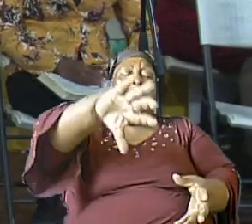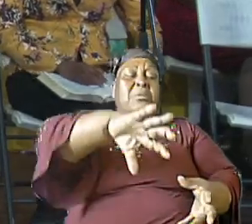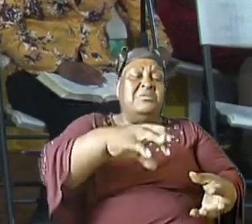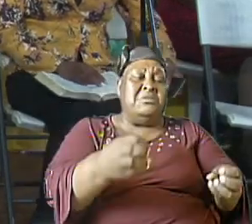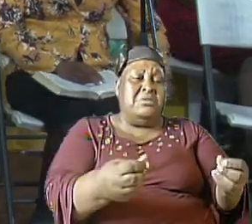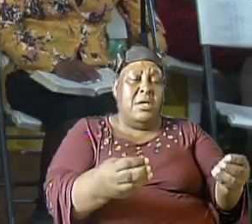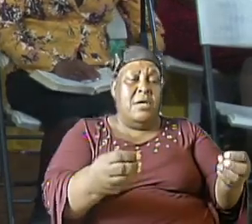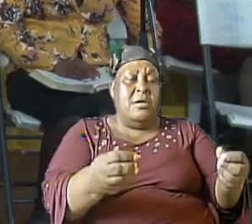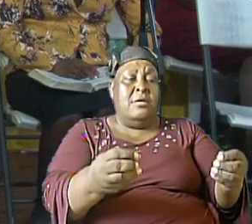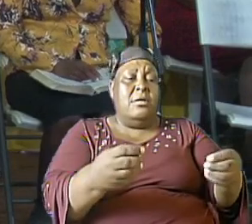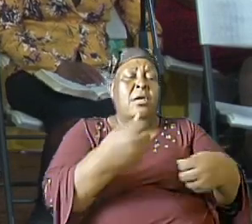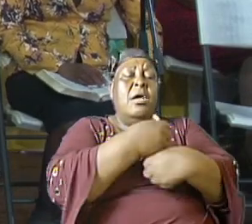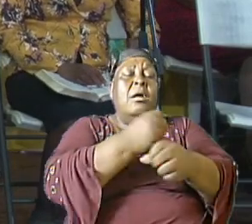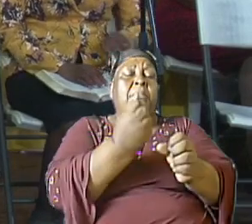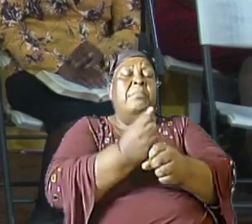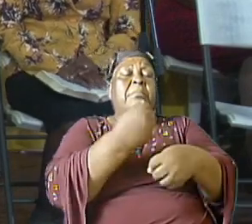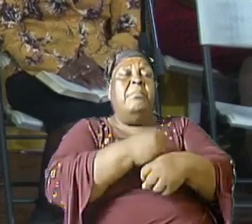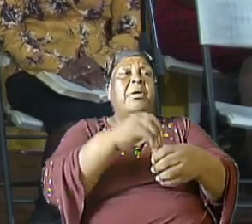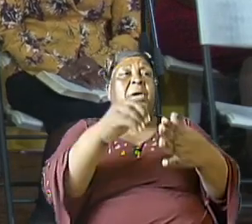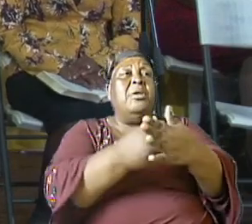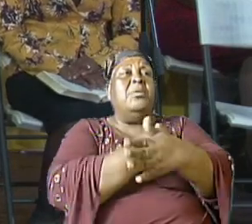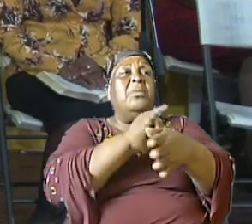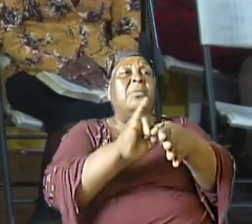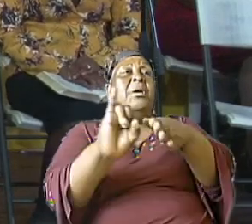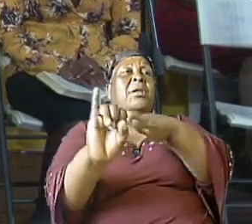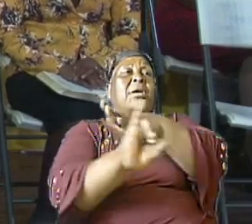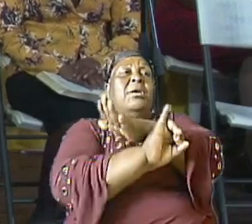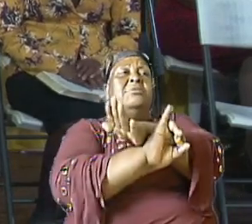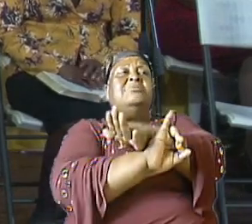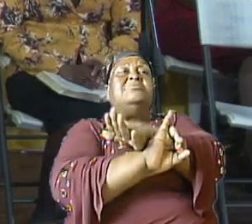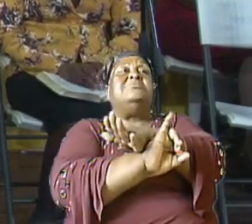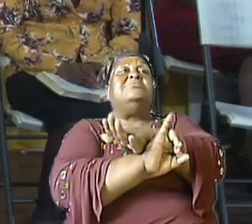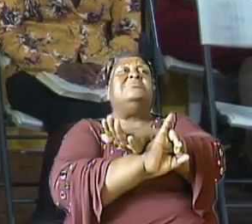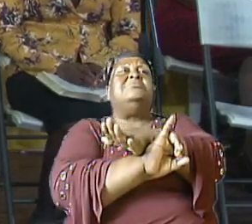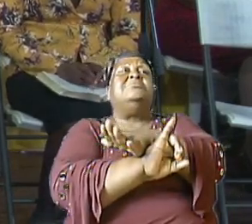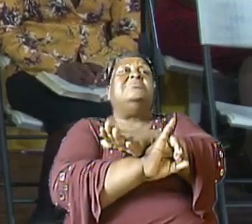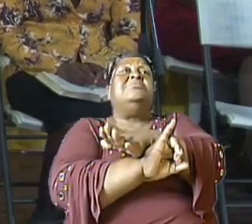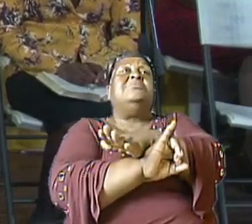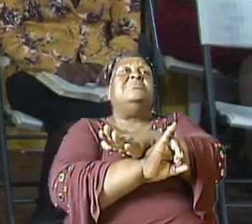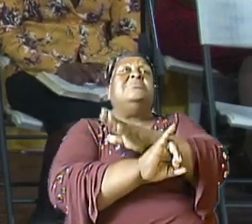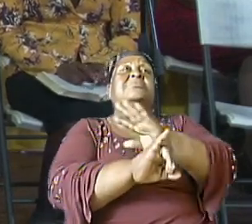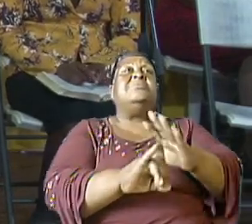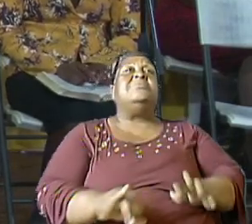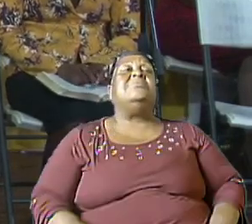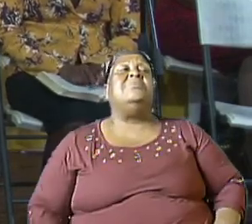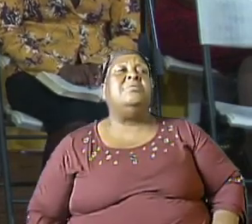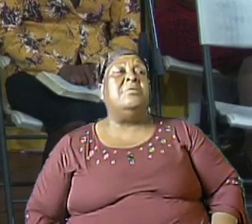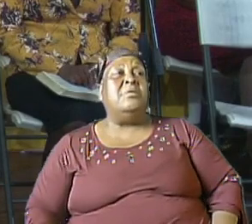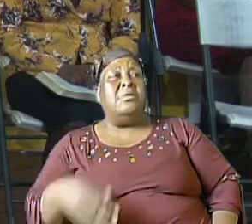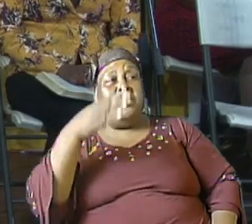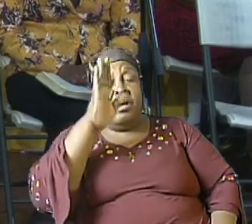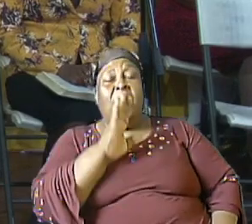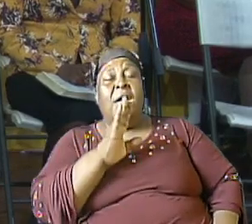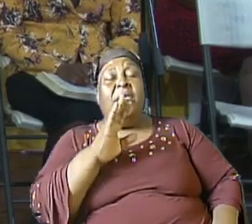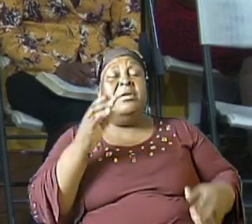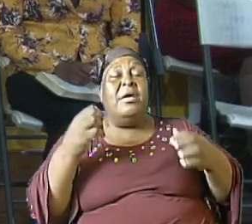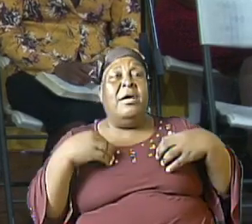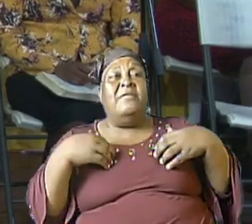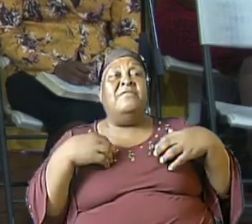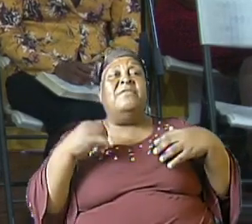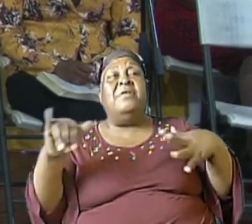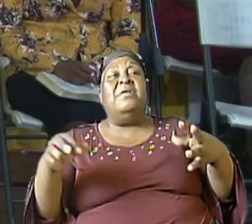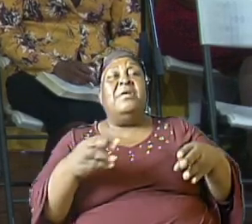a brand new island. Right? Shifting around, not creating from scratch, of course. Only God has the raw